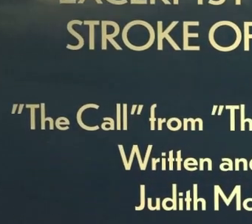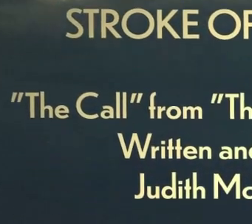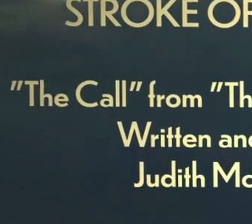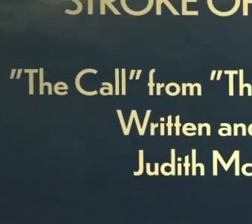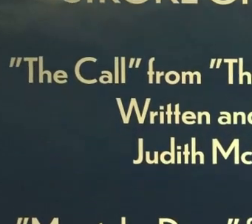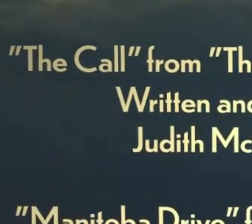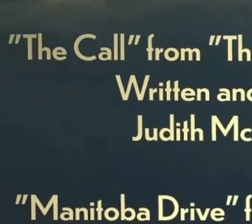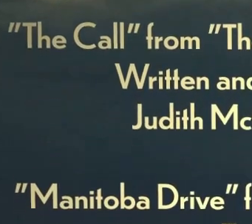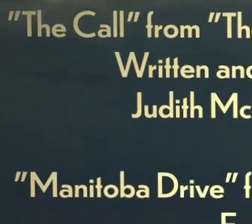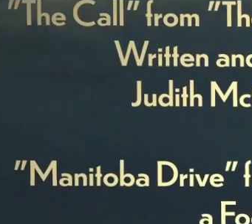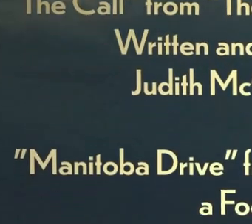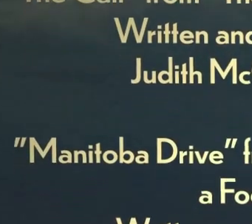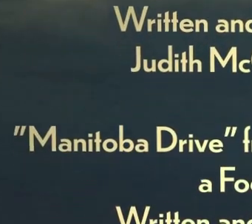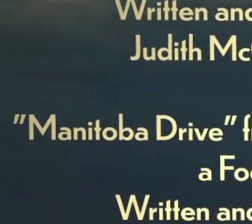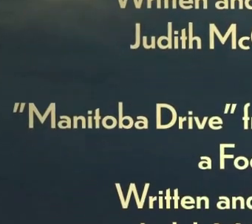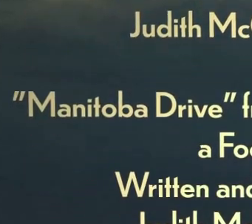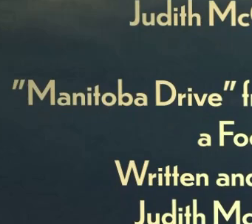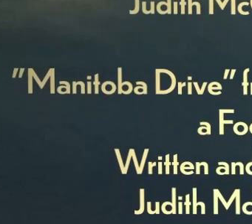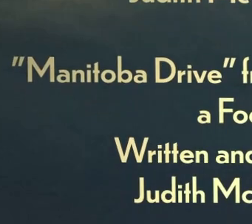read by Judith McCudden.